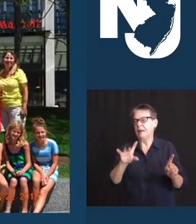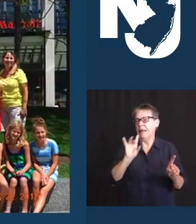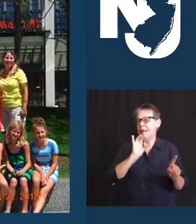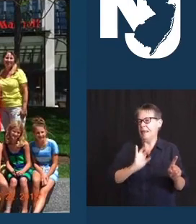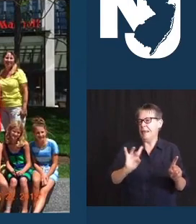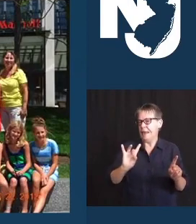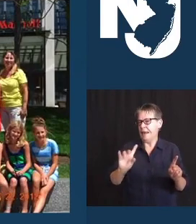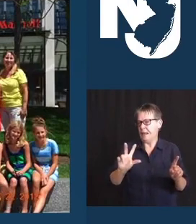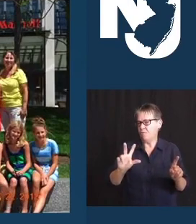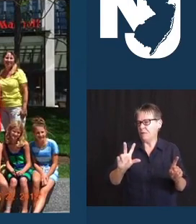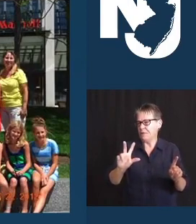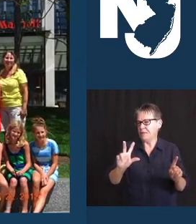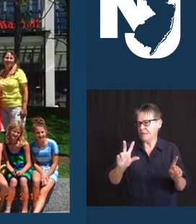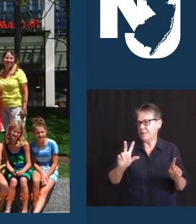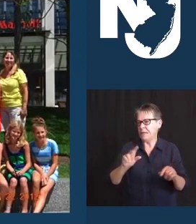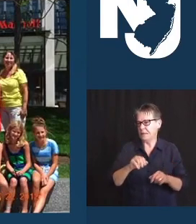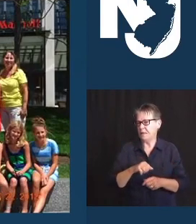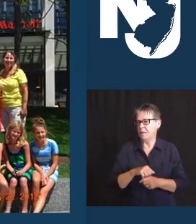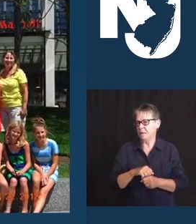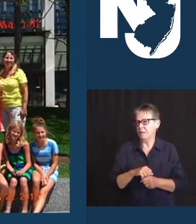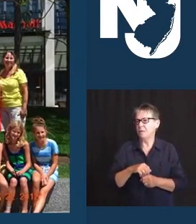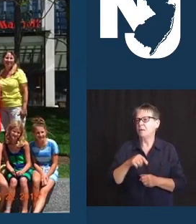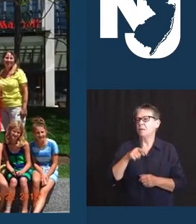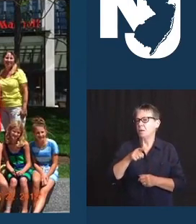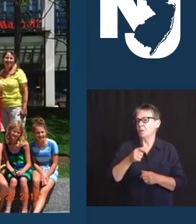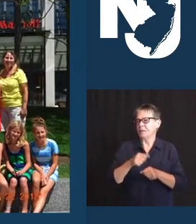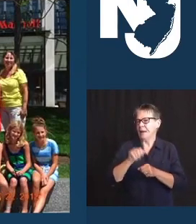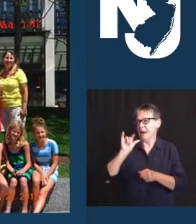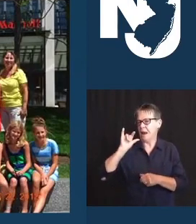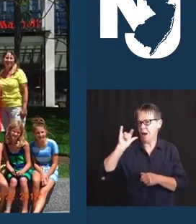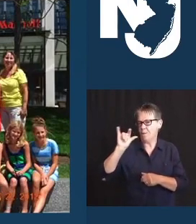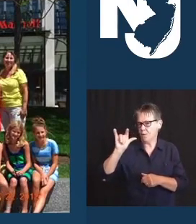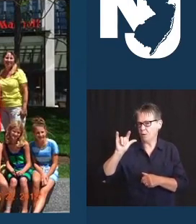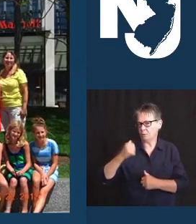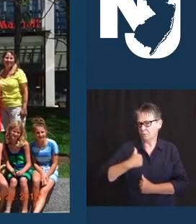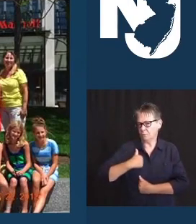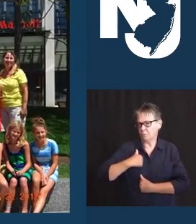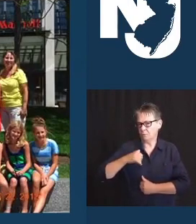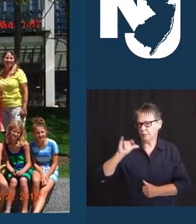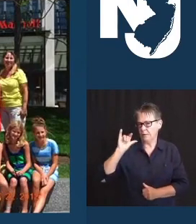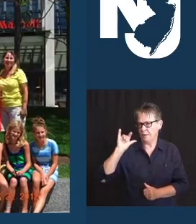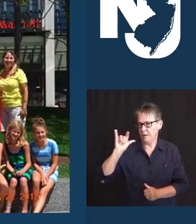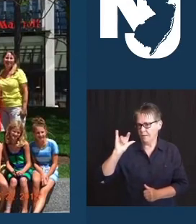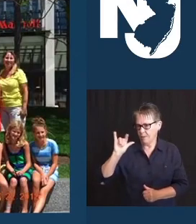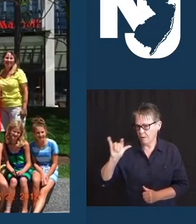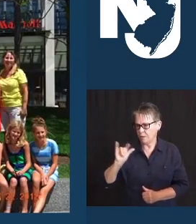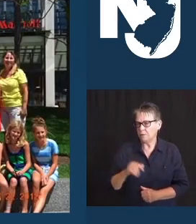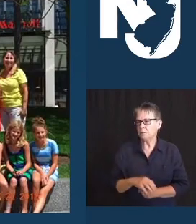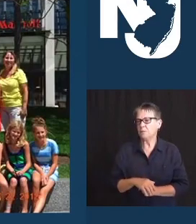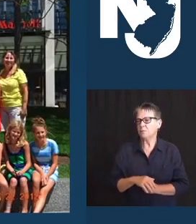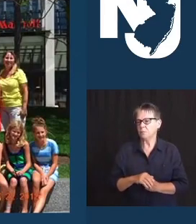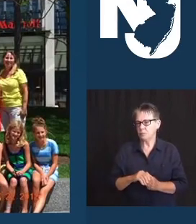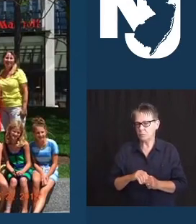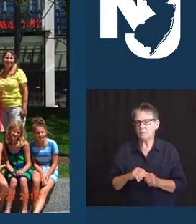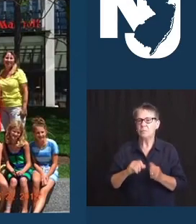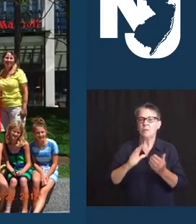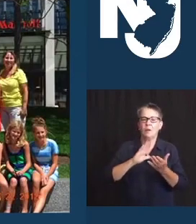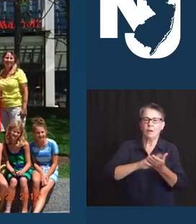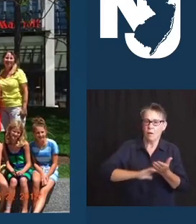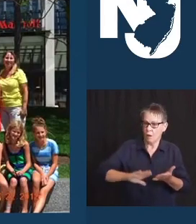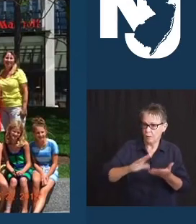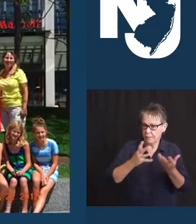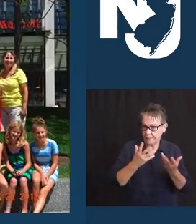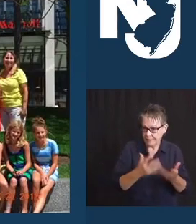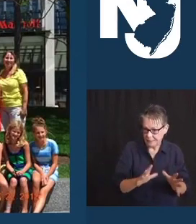Ornamental Horticulture from the University of Tennessee, then came to New Jersey to earn his Master of Science in Environmental Science and